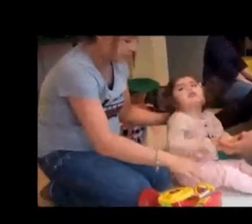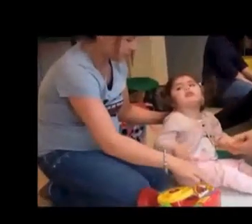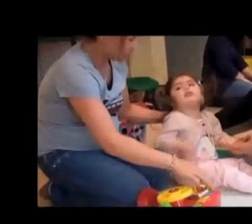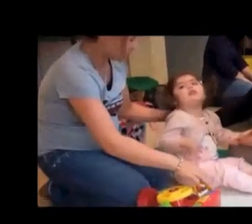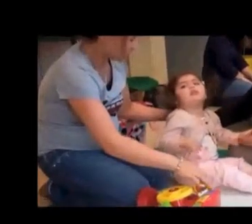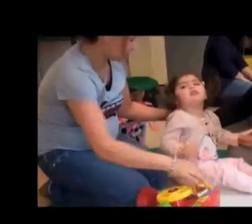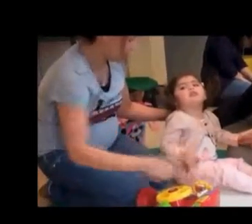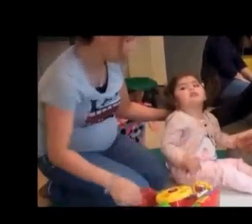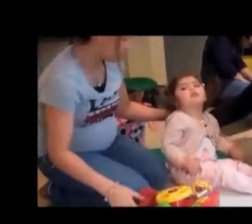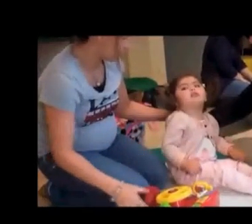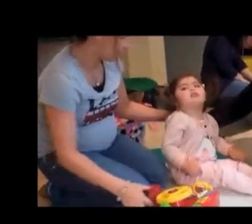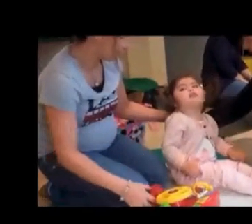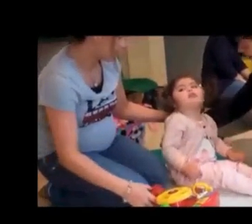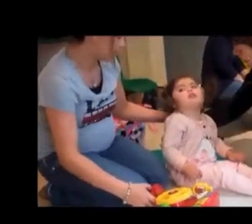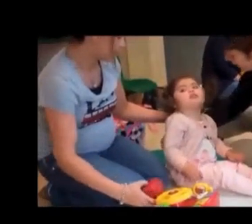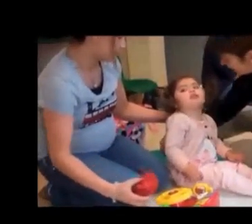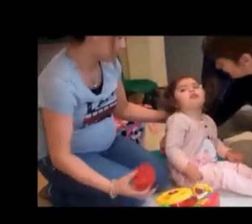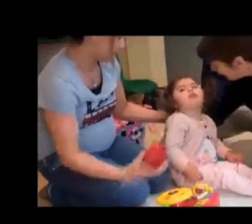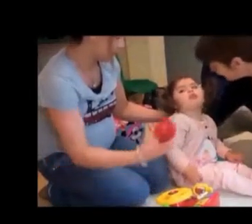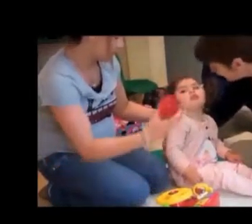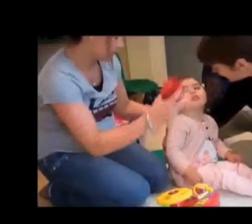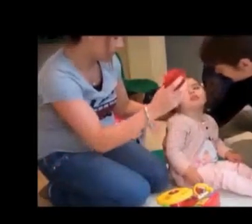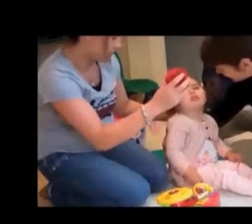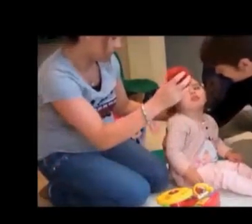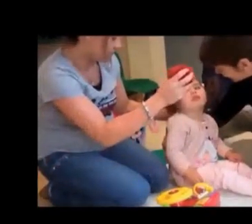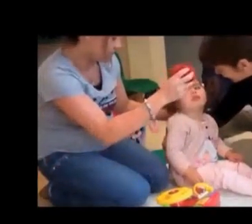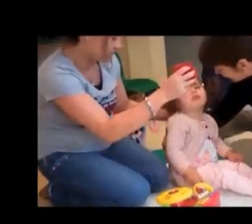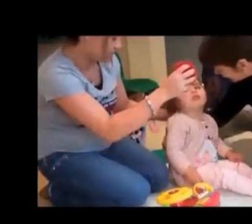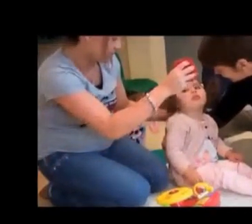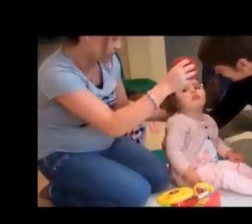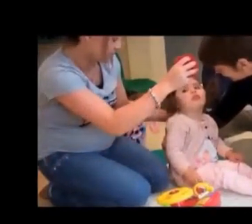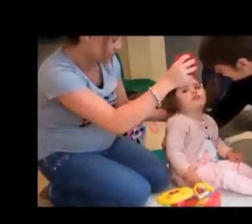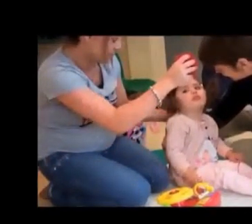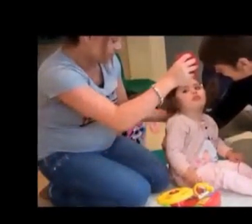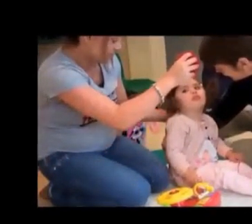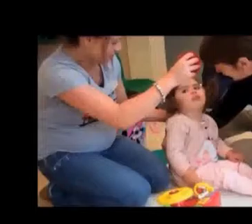Developing tracking skills and head control.